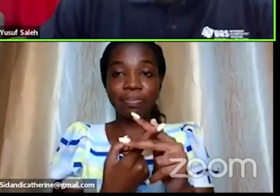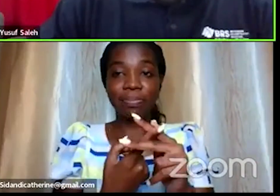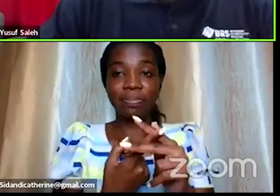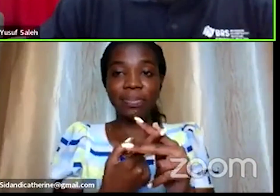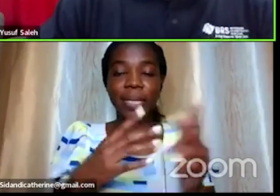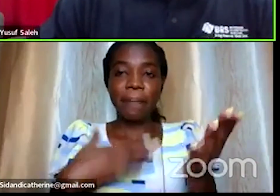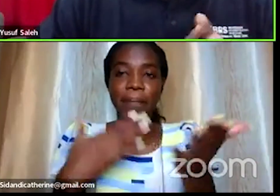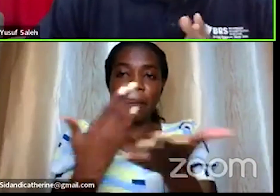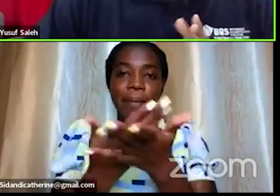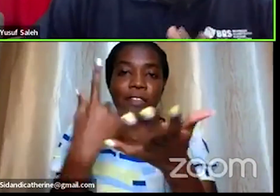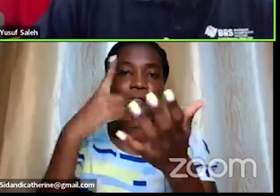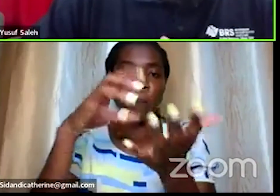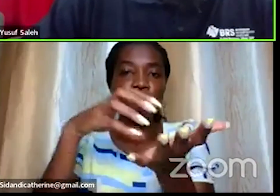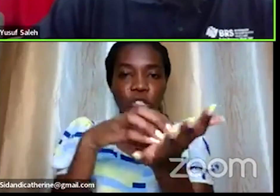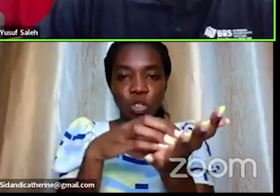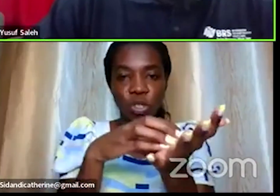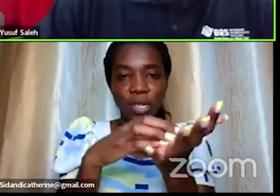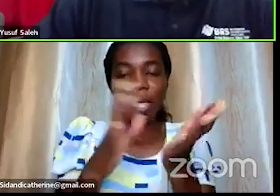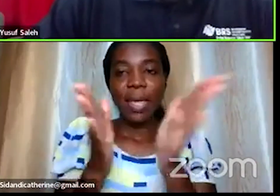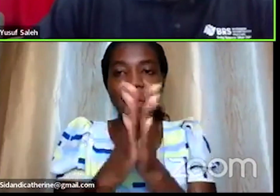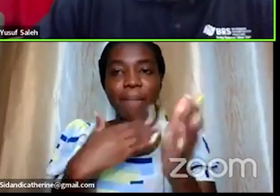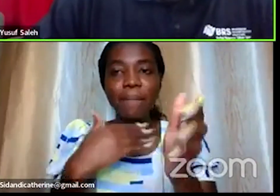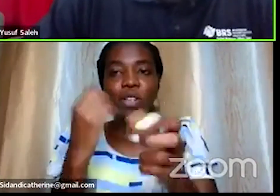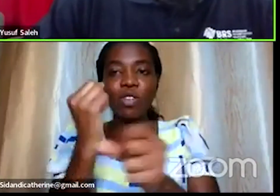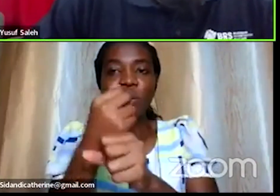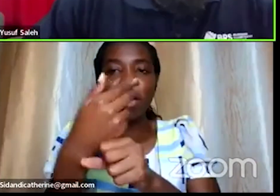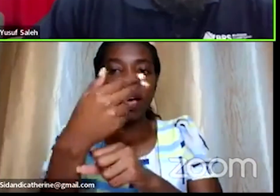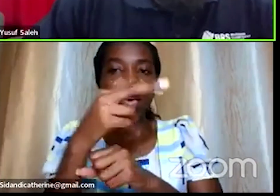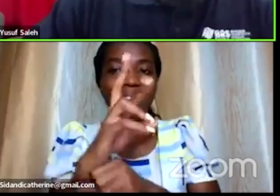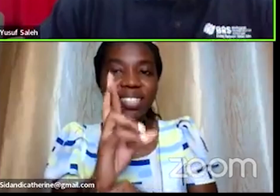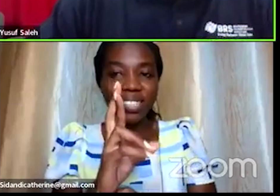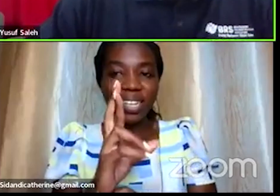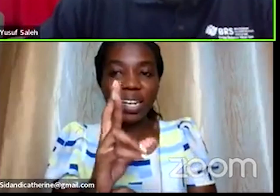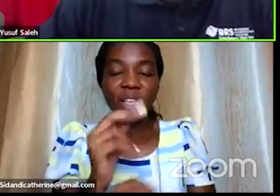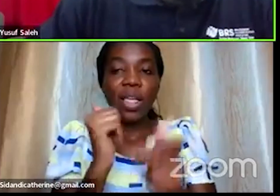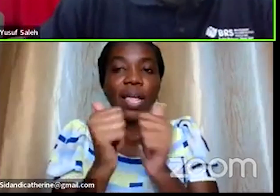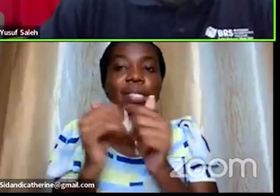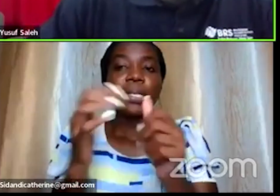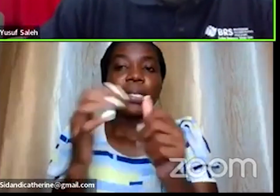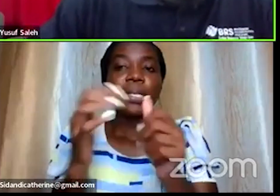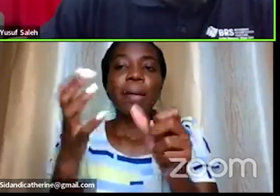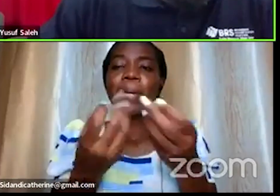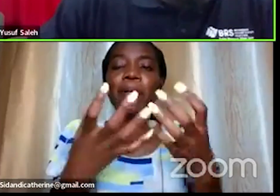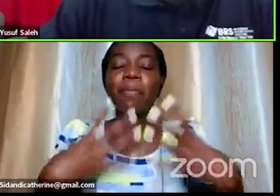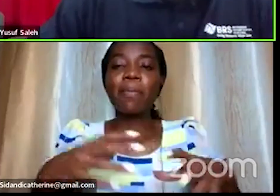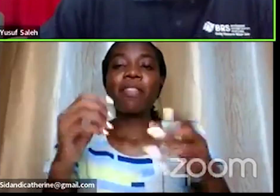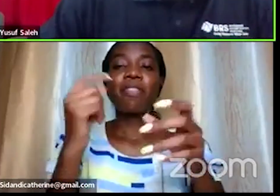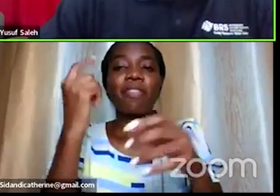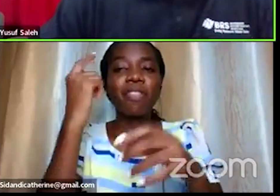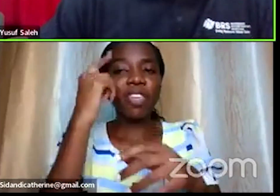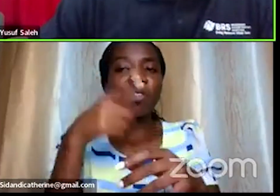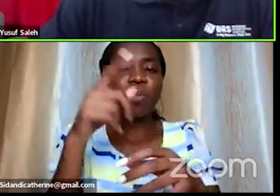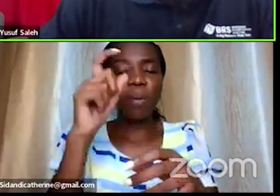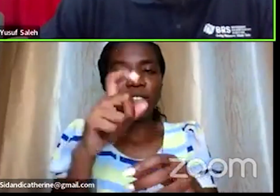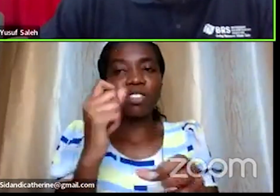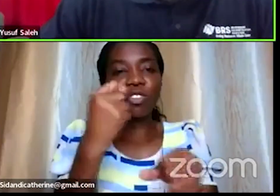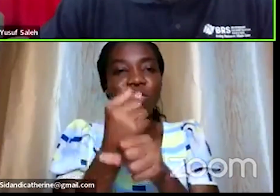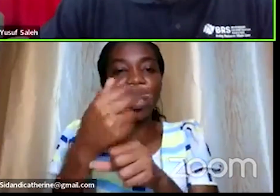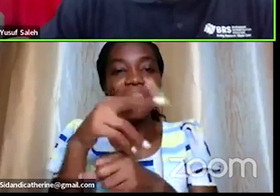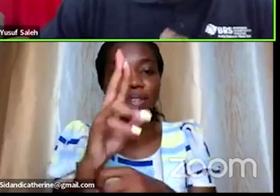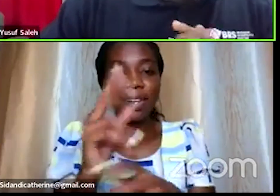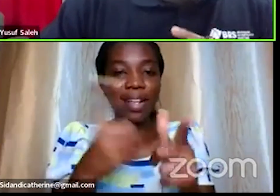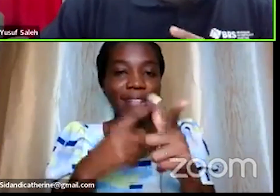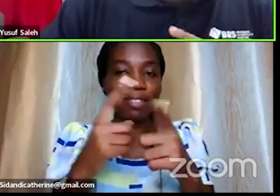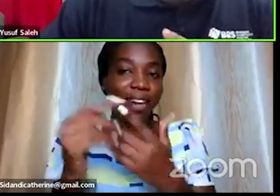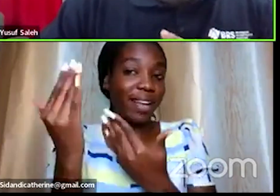this position. I did HR, which many people think when you do HR, you have to do HR. Then you expect to